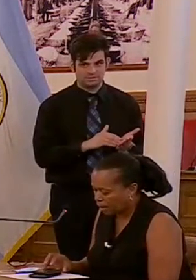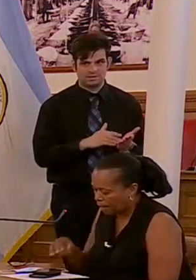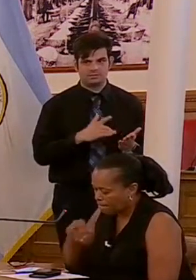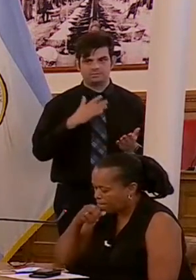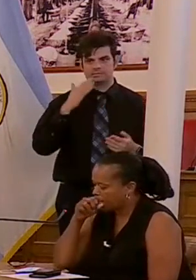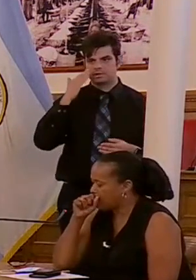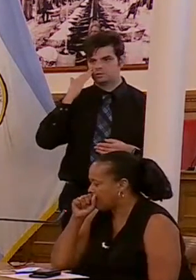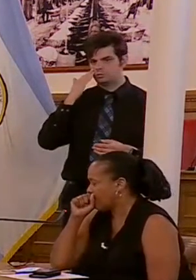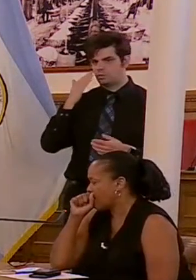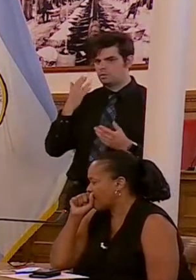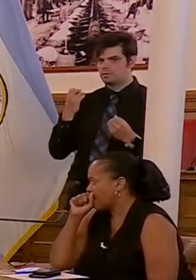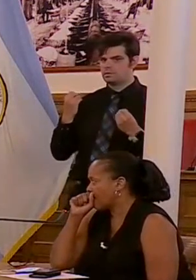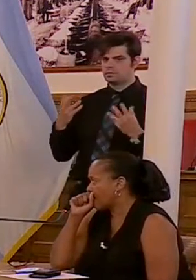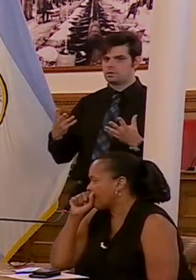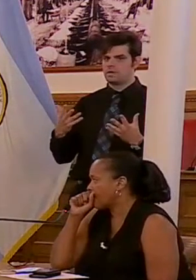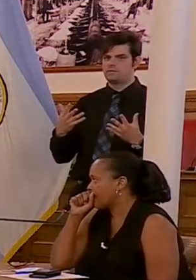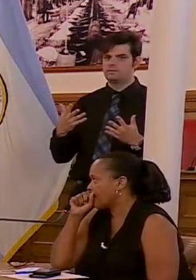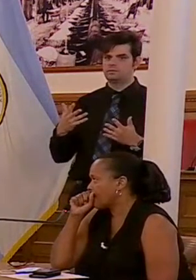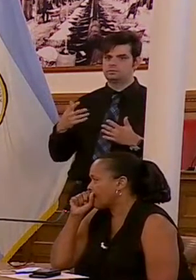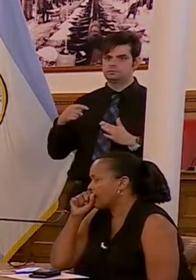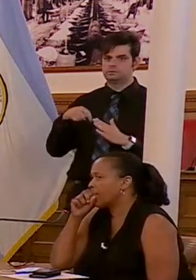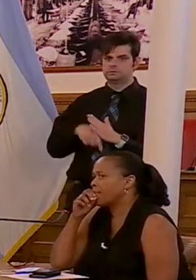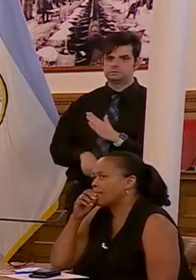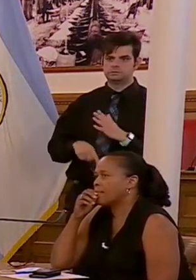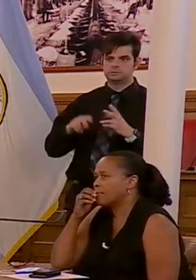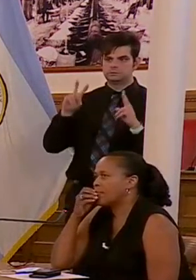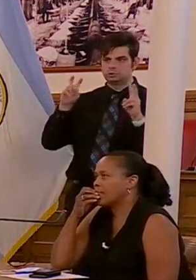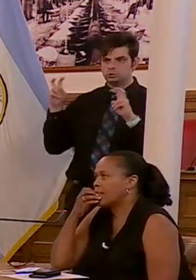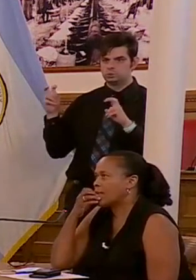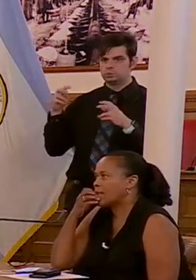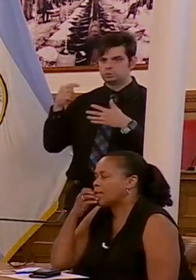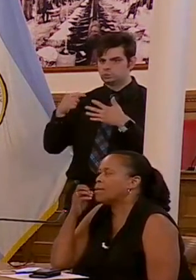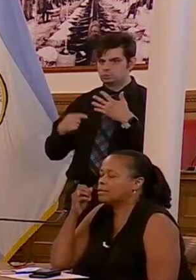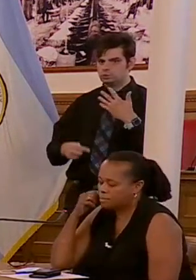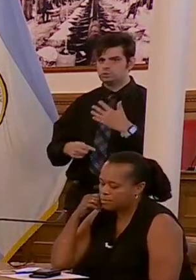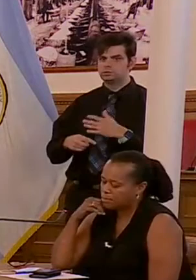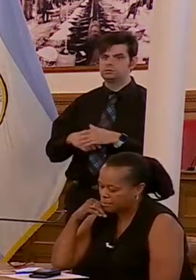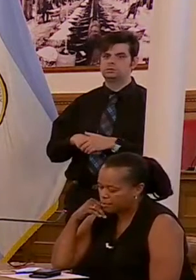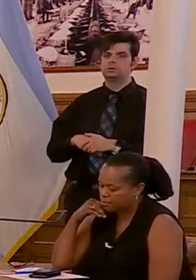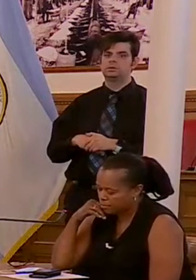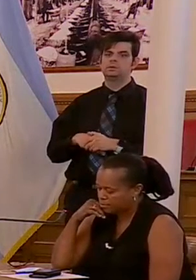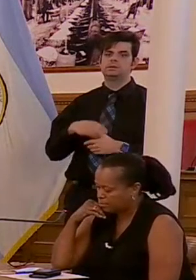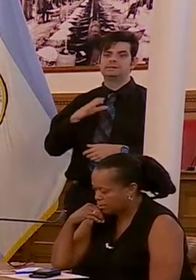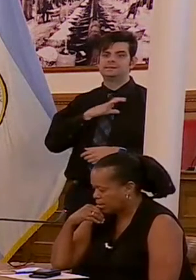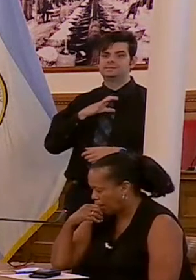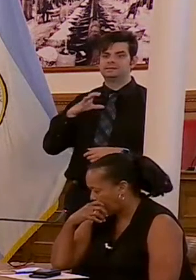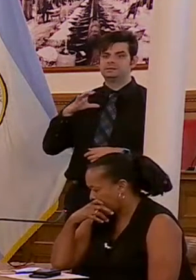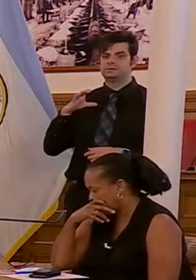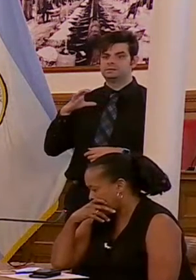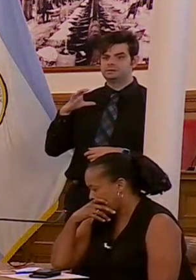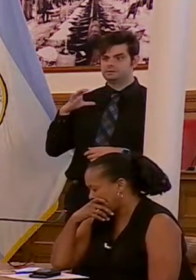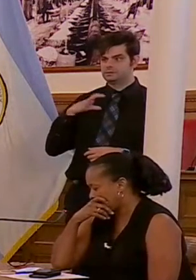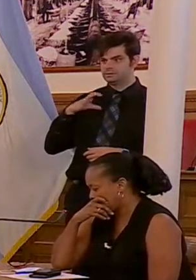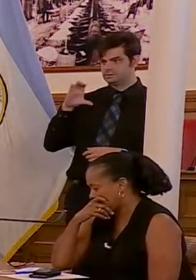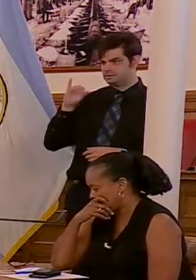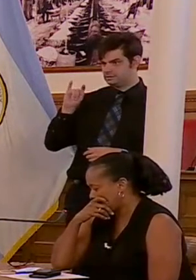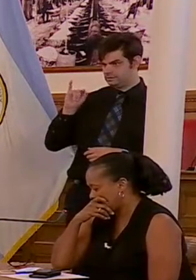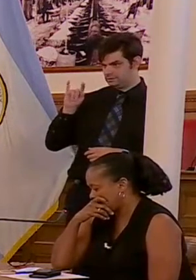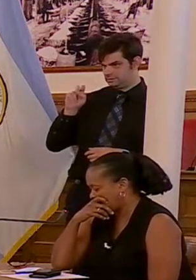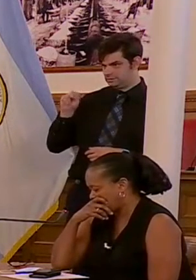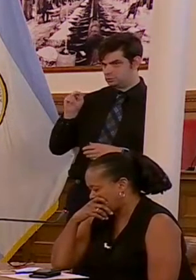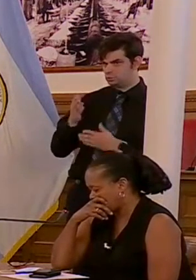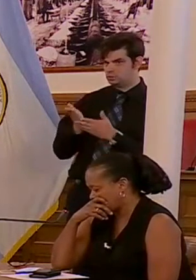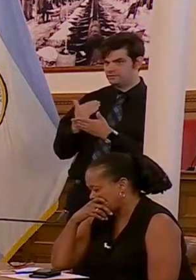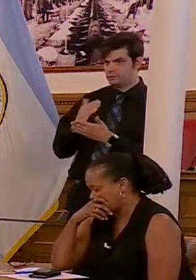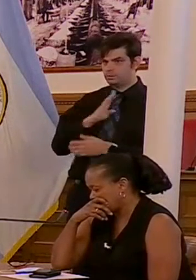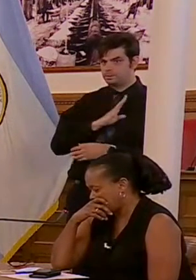response, that we do defer to the Common Council because the Citizen Review Board is a product of Common Council